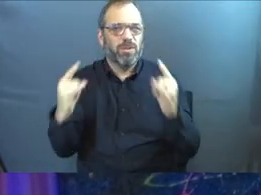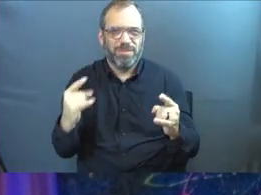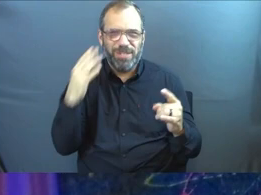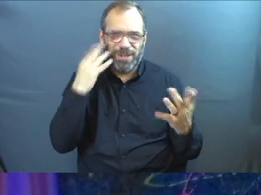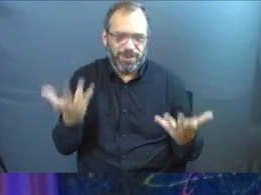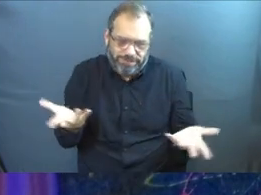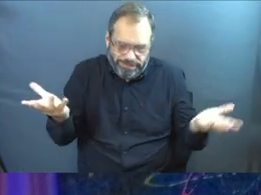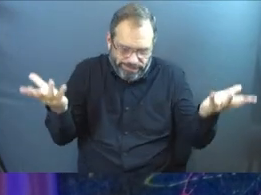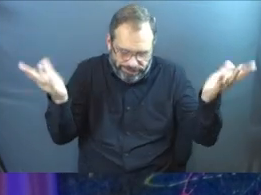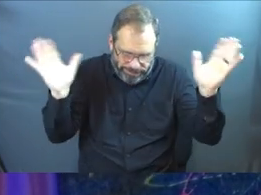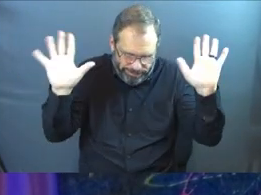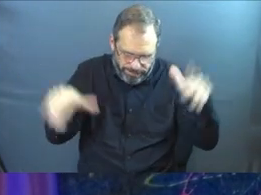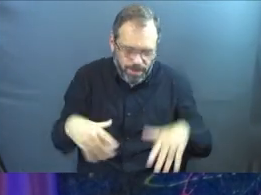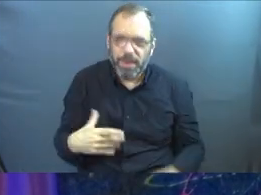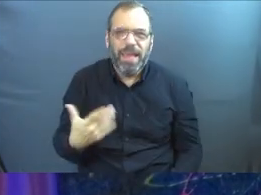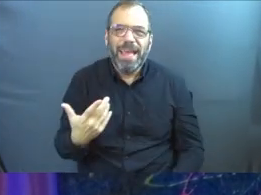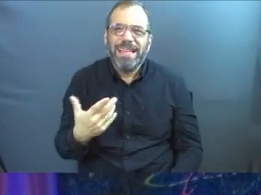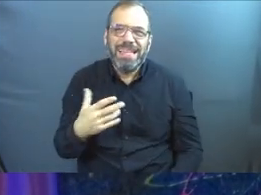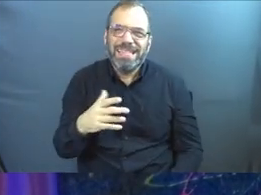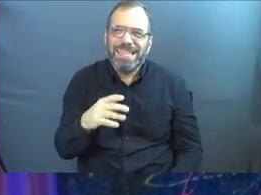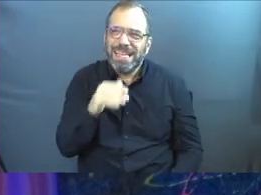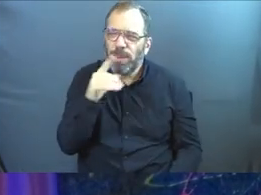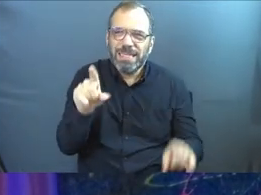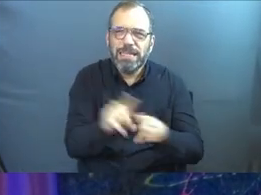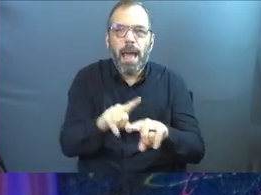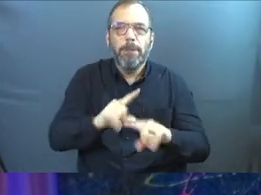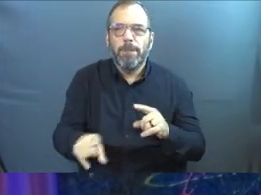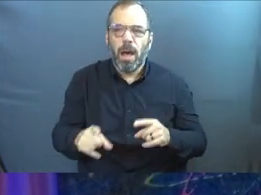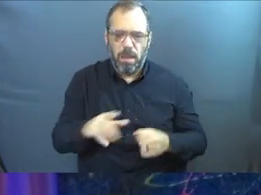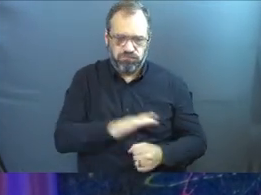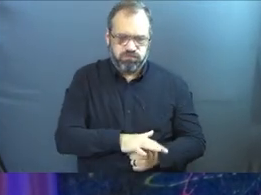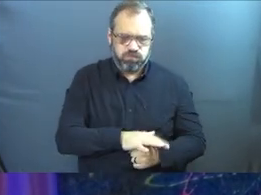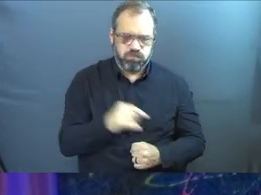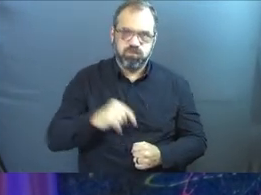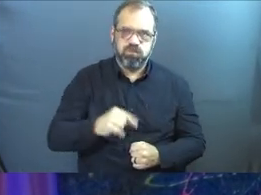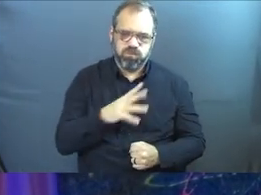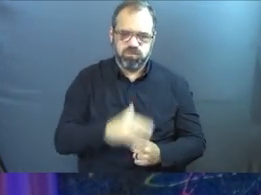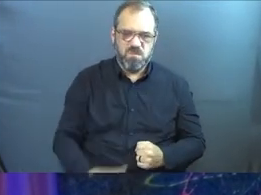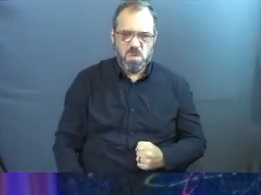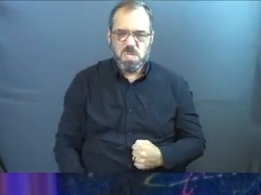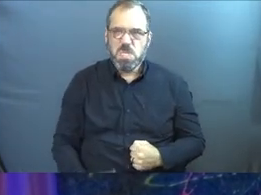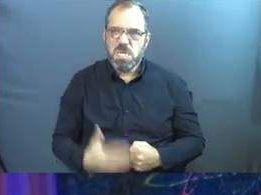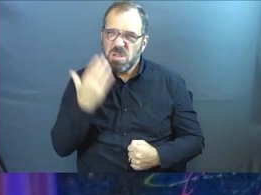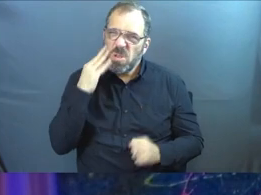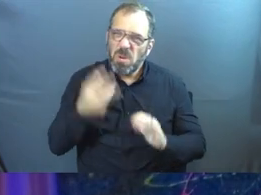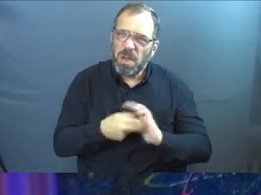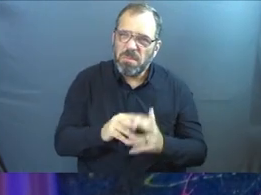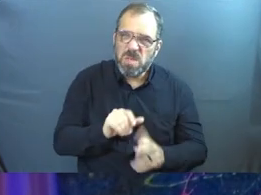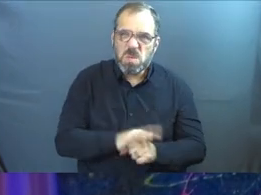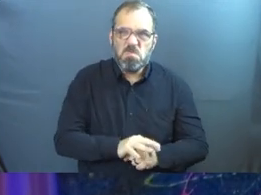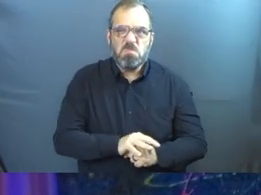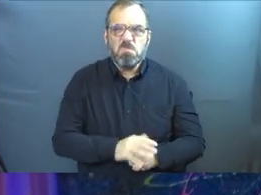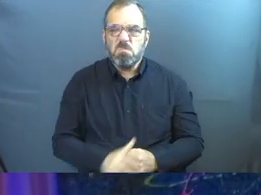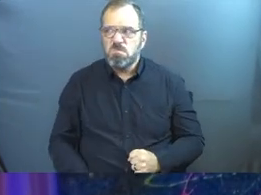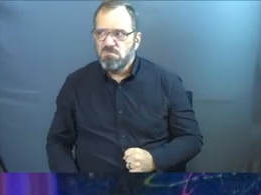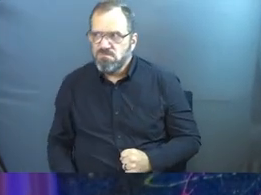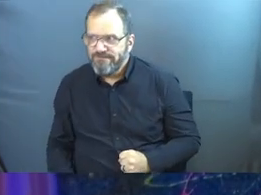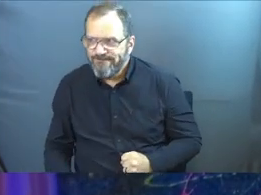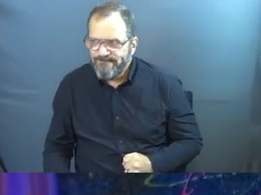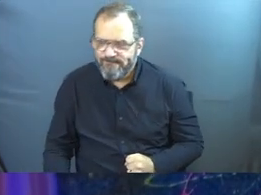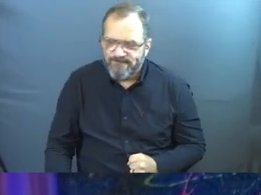you know? It wasn't like that, but it was there. Come on, you know what I'm saying. It was still